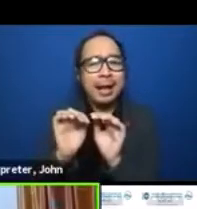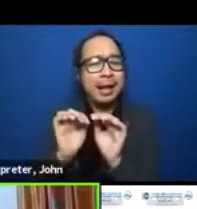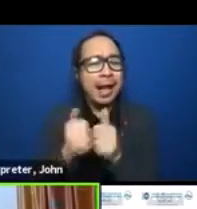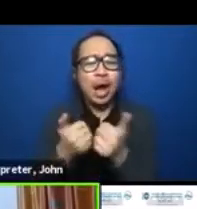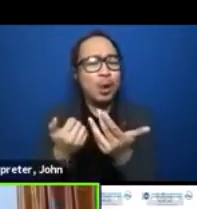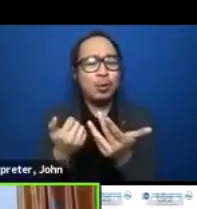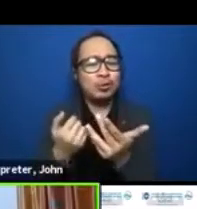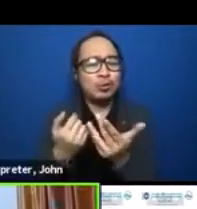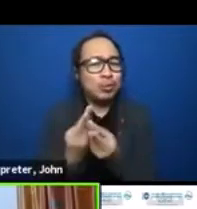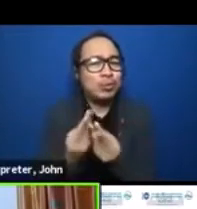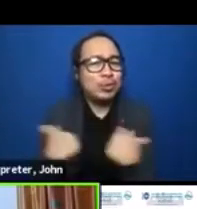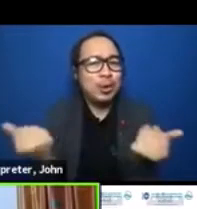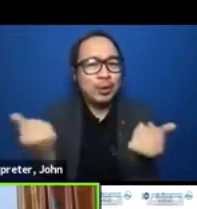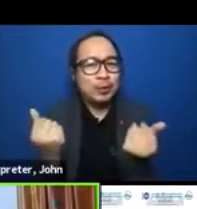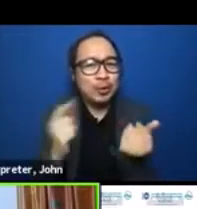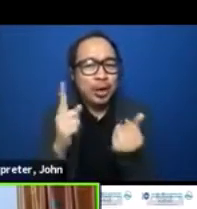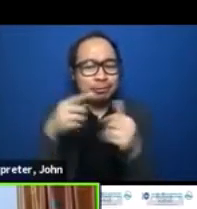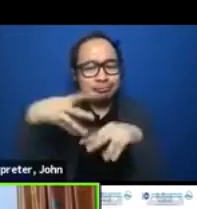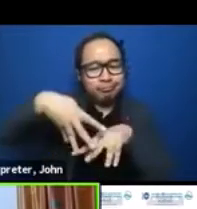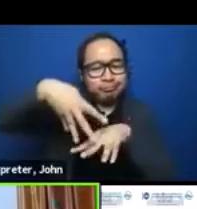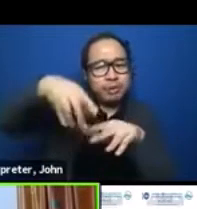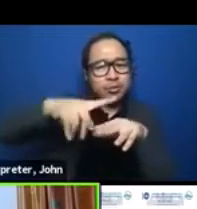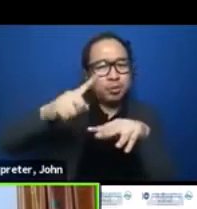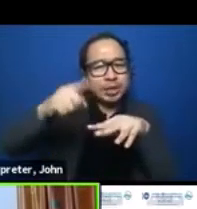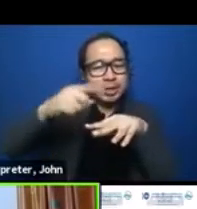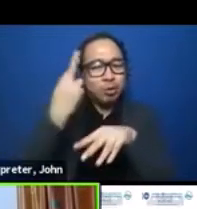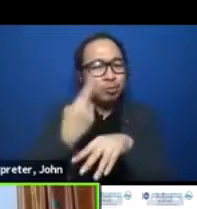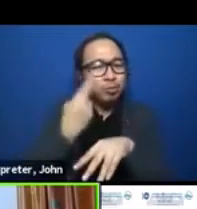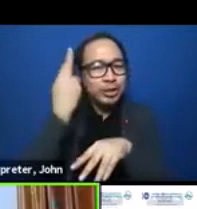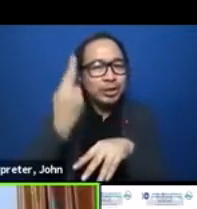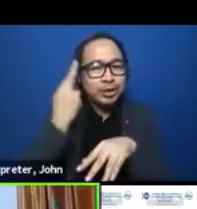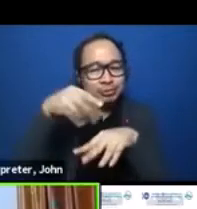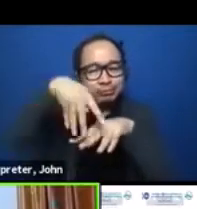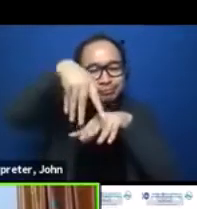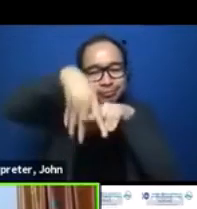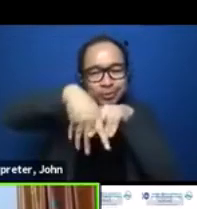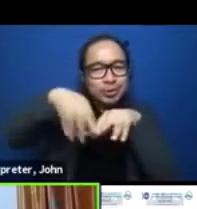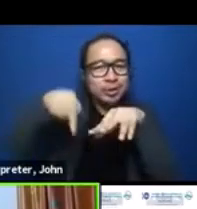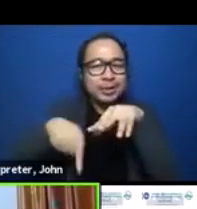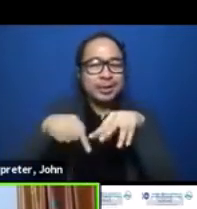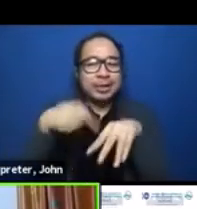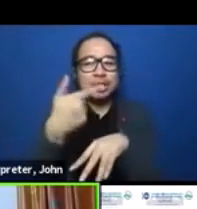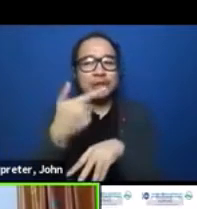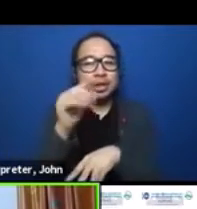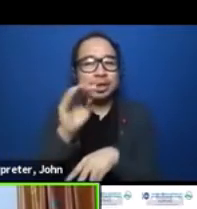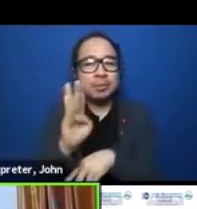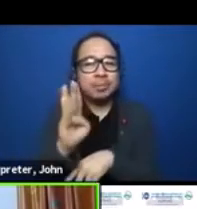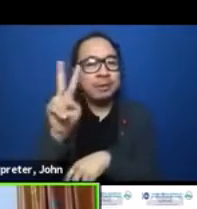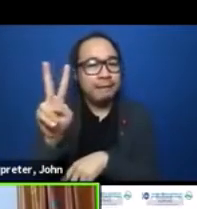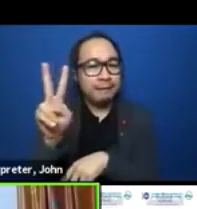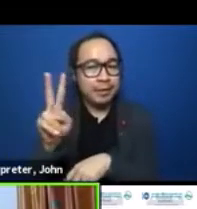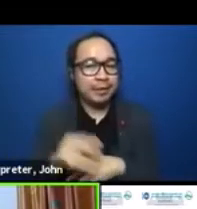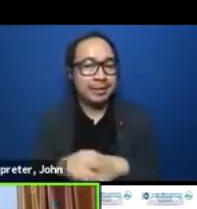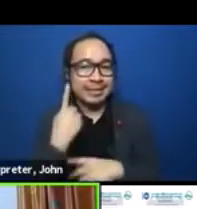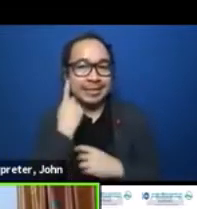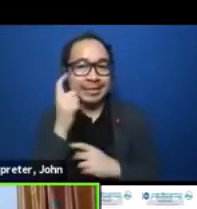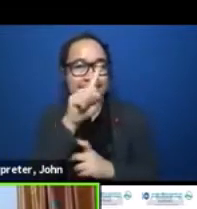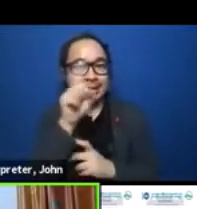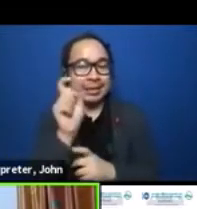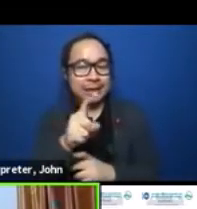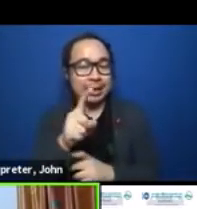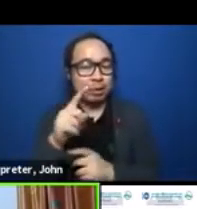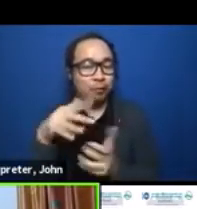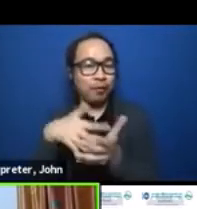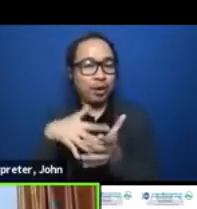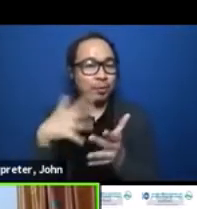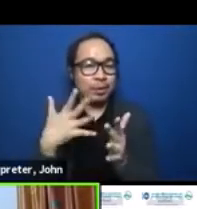of gender-based violence. So that, as the question says, that the vulnerable do not go back to the